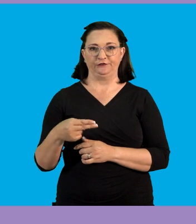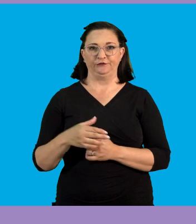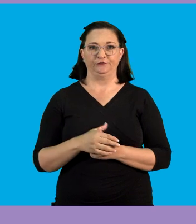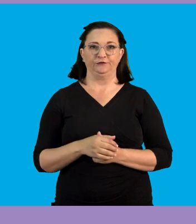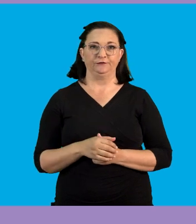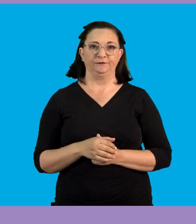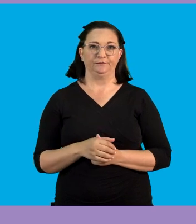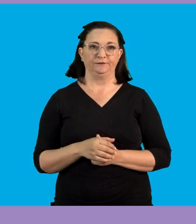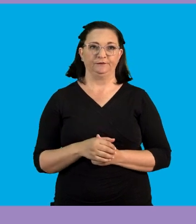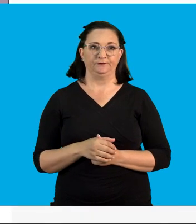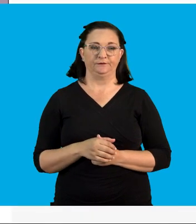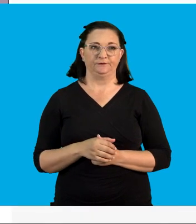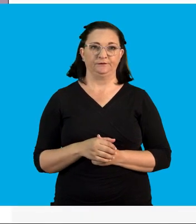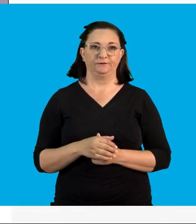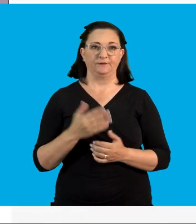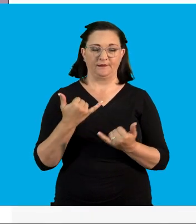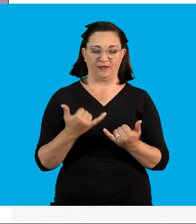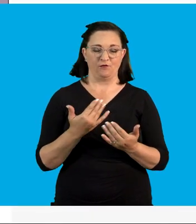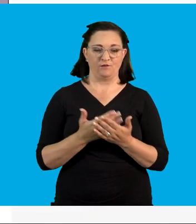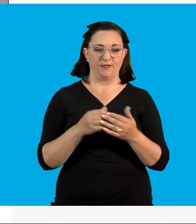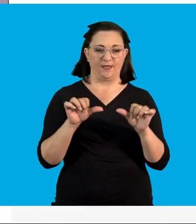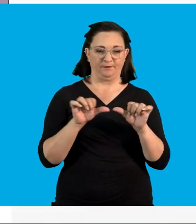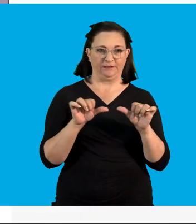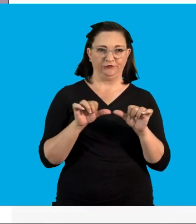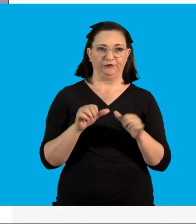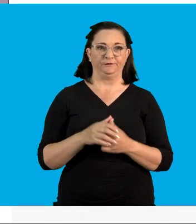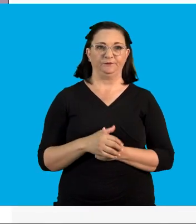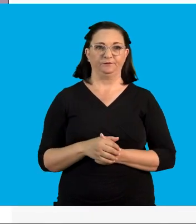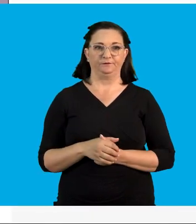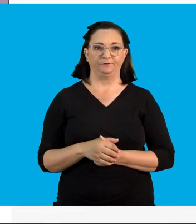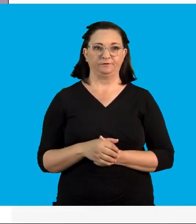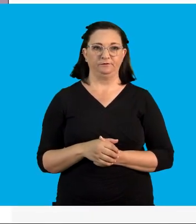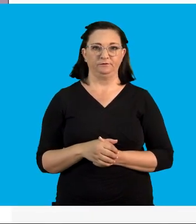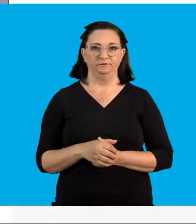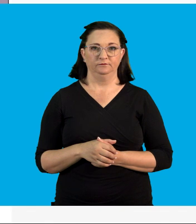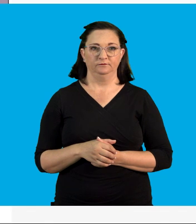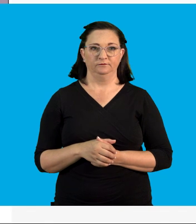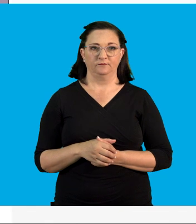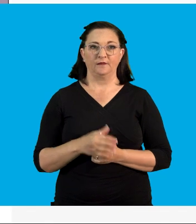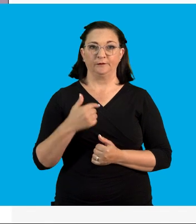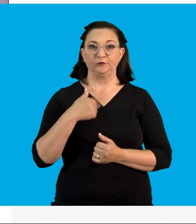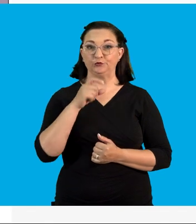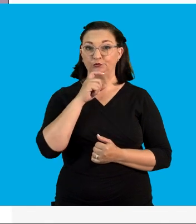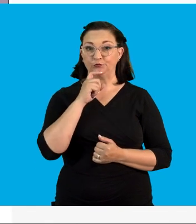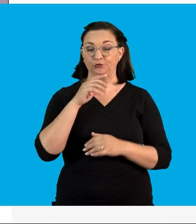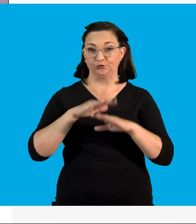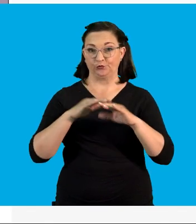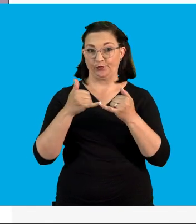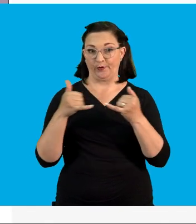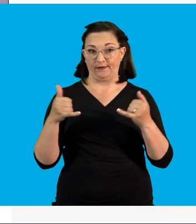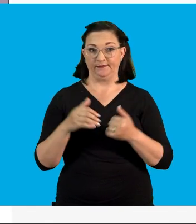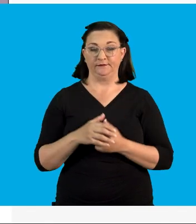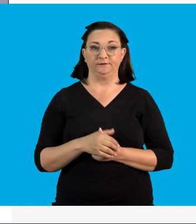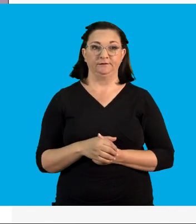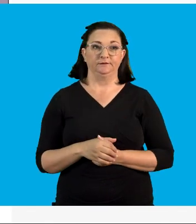find the protractor. We found the protractor. I said I'm using online protractor.